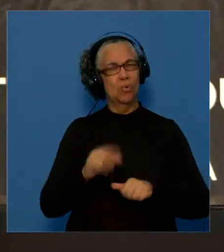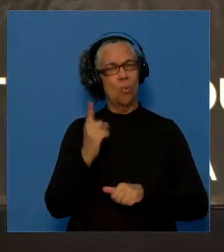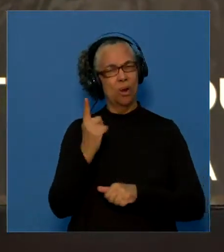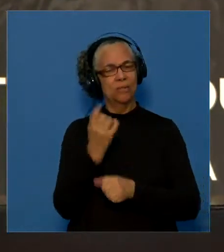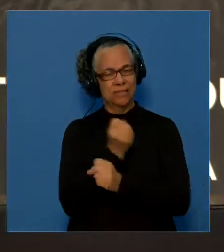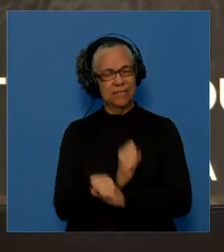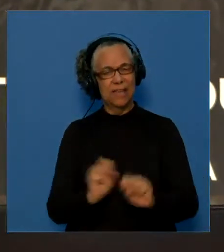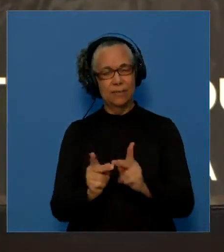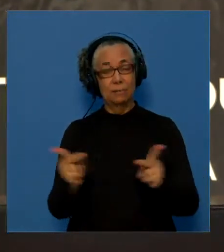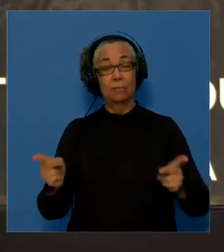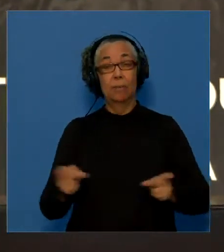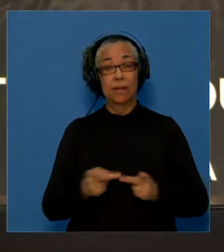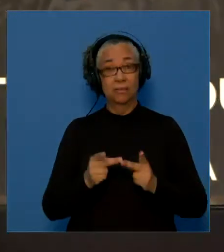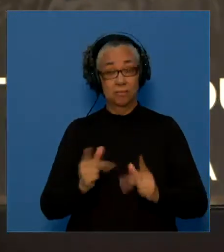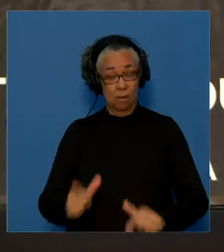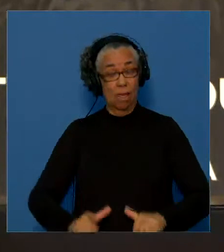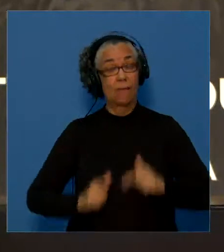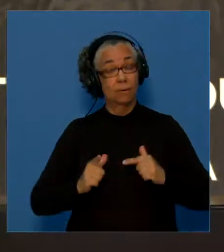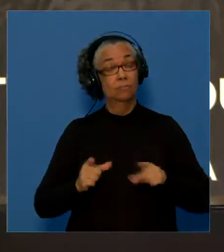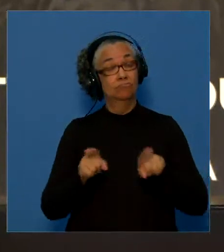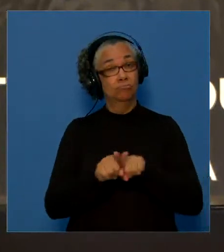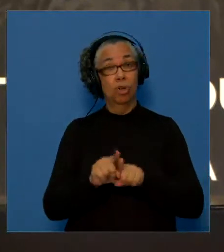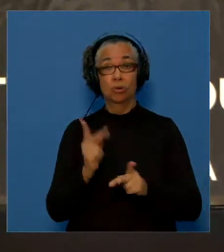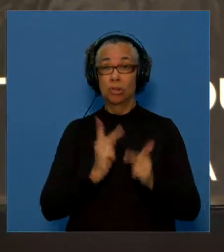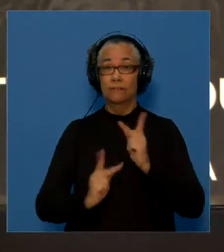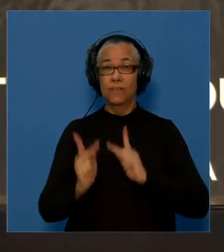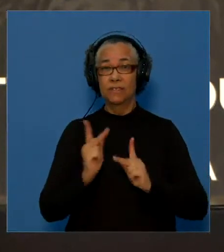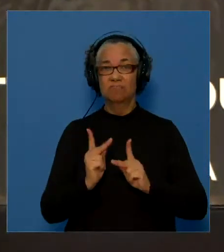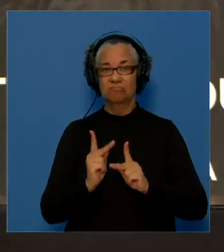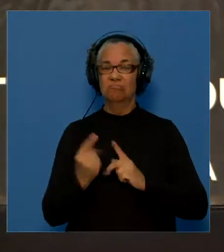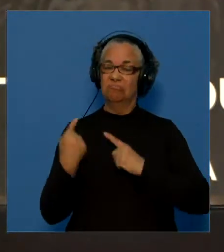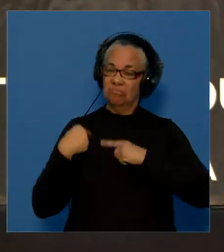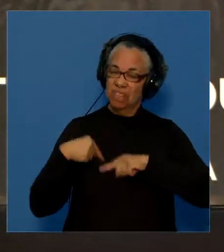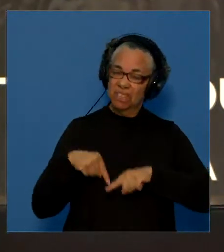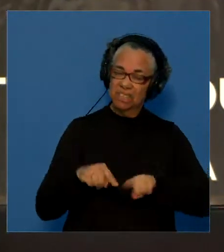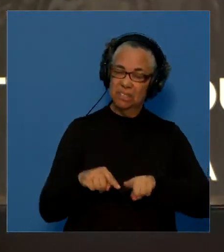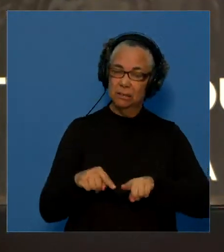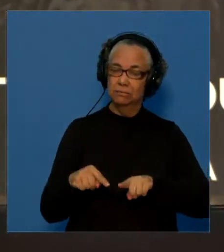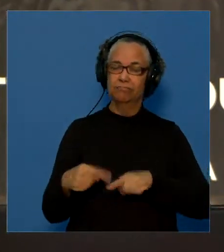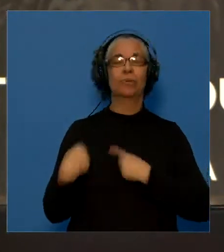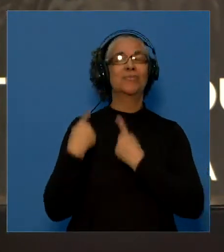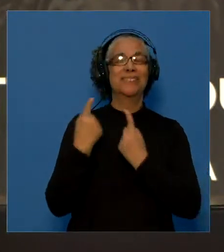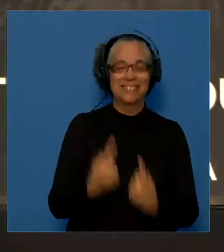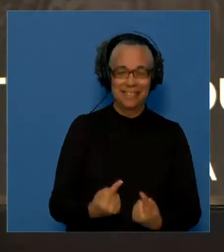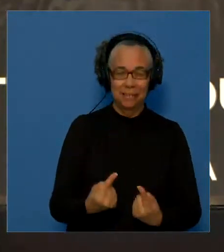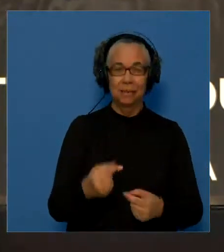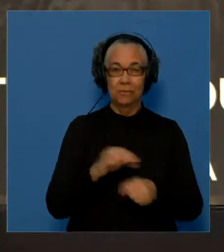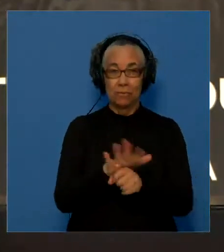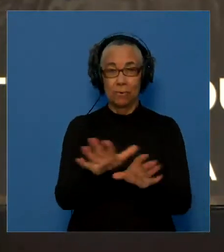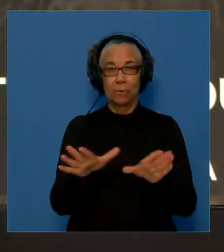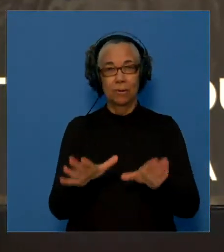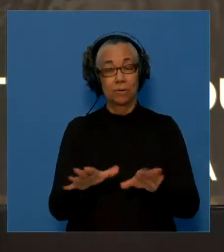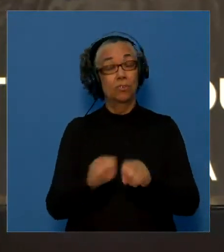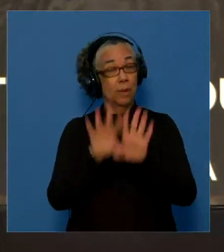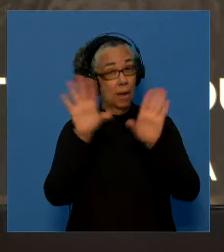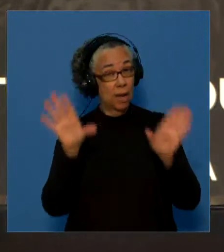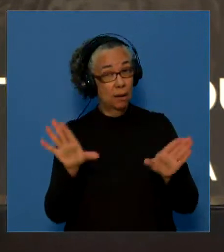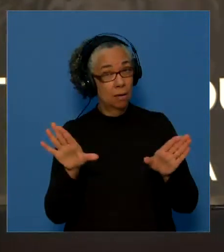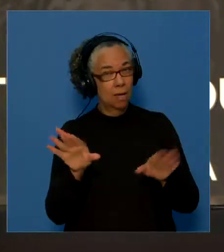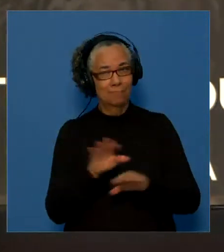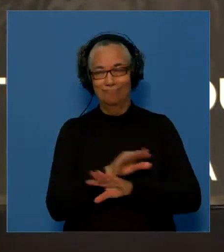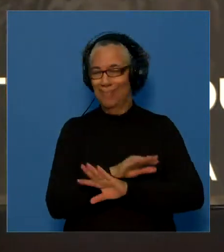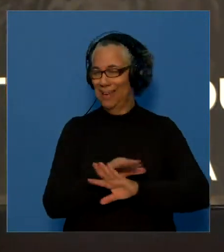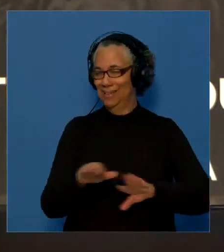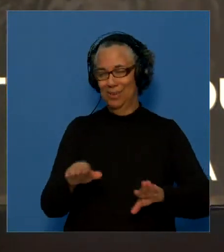the world to live and to visit since the pandemic started. To be clear, I do not believe that this